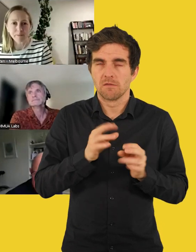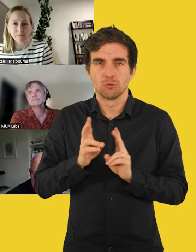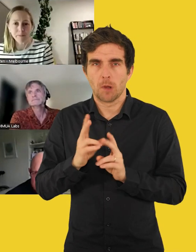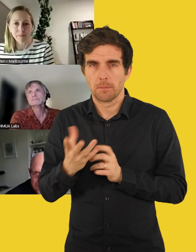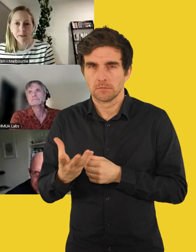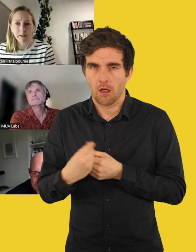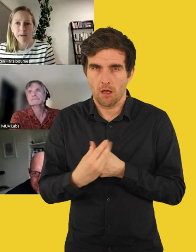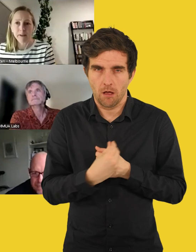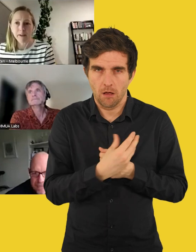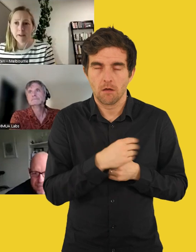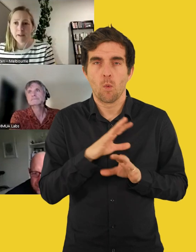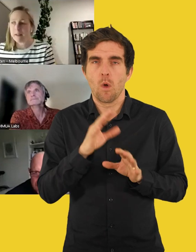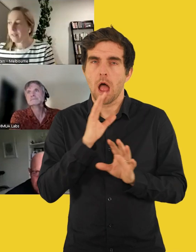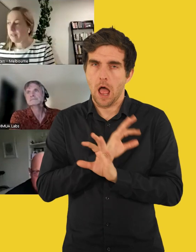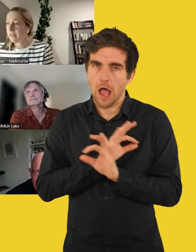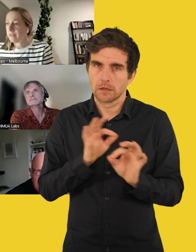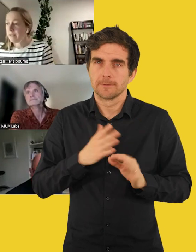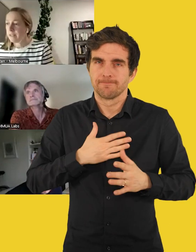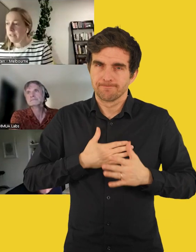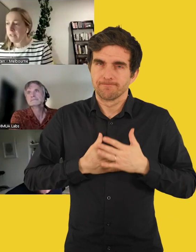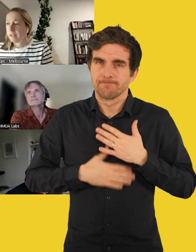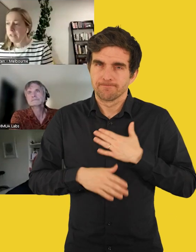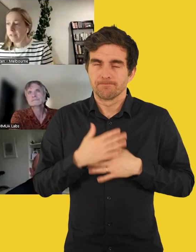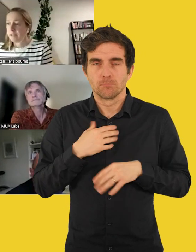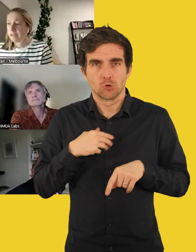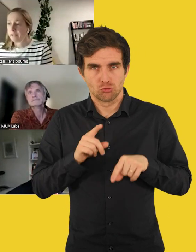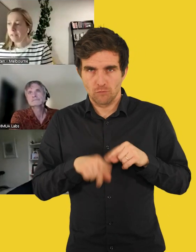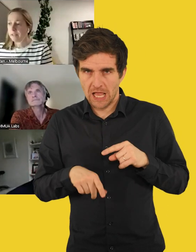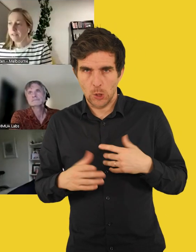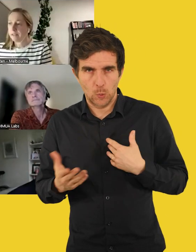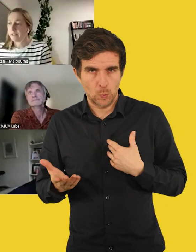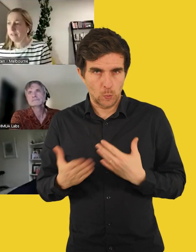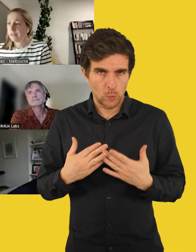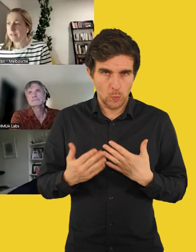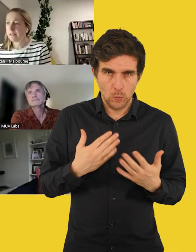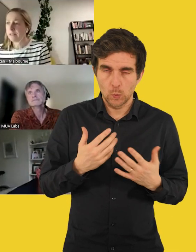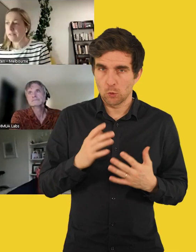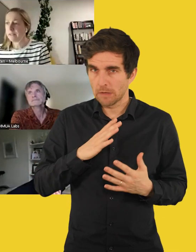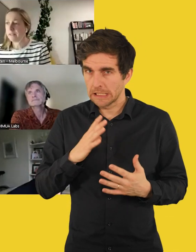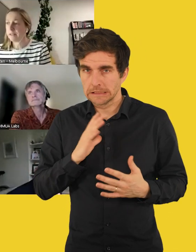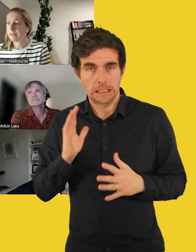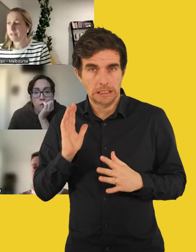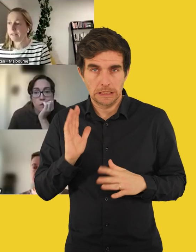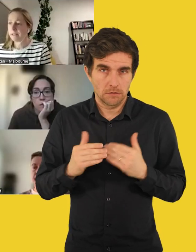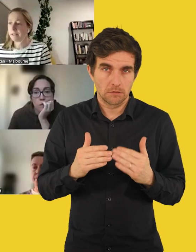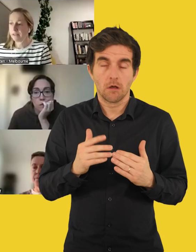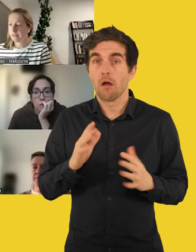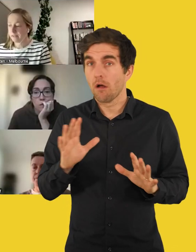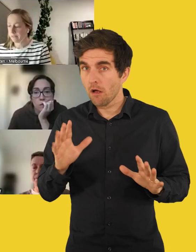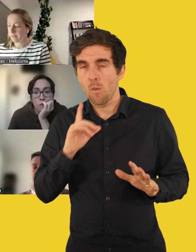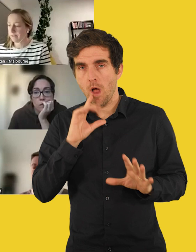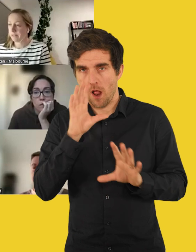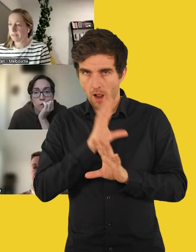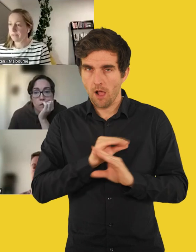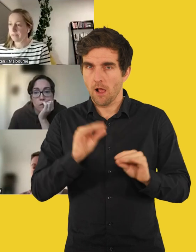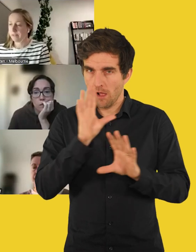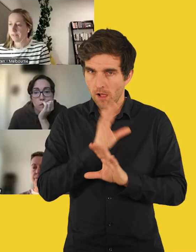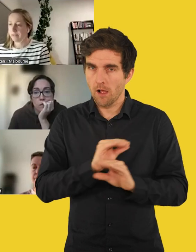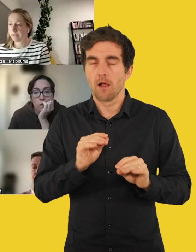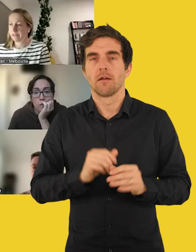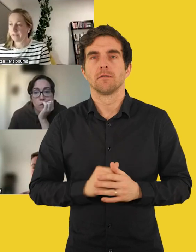interpreters joining the call. So we ask for your patience whilst we try and get those set up,